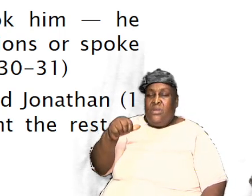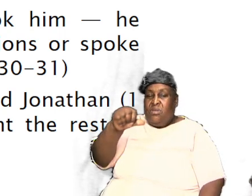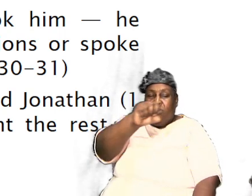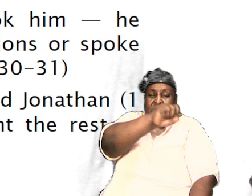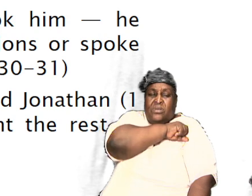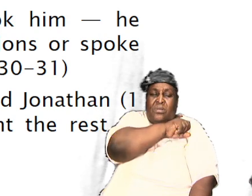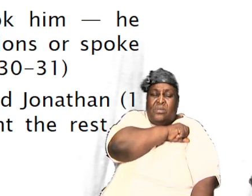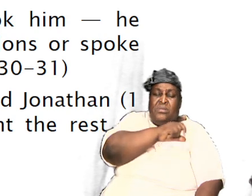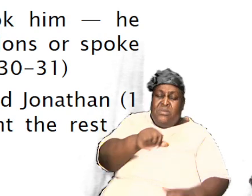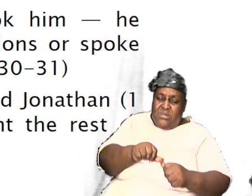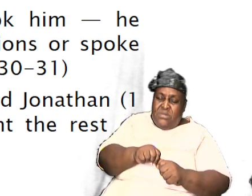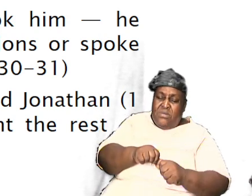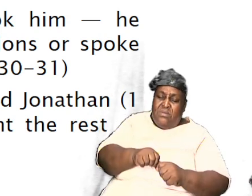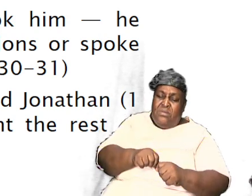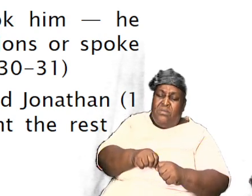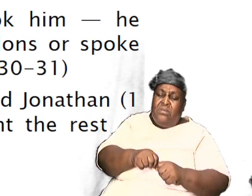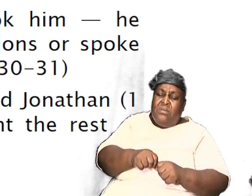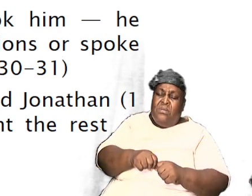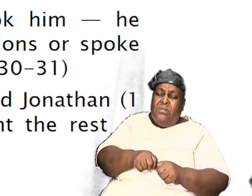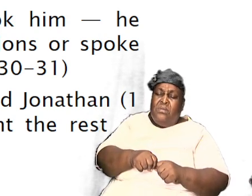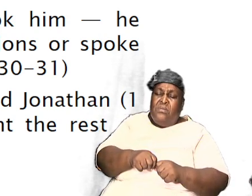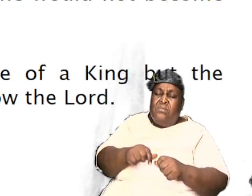to kill David.